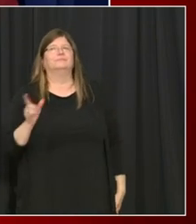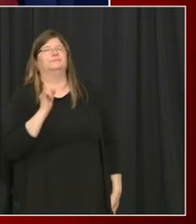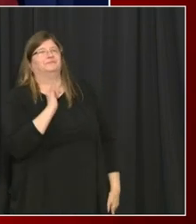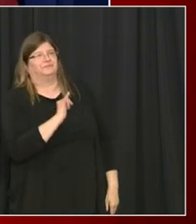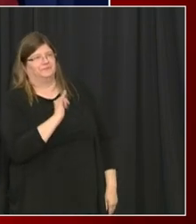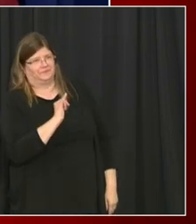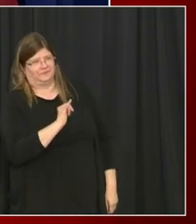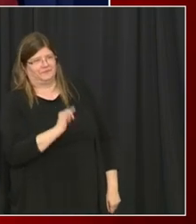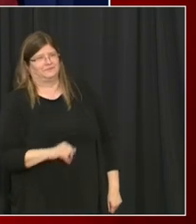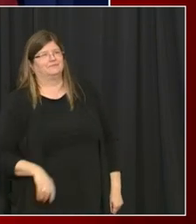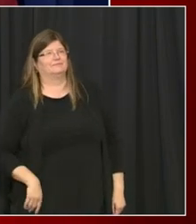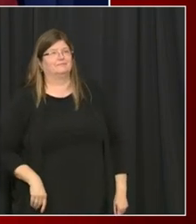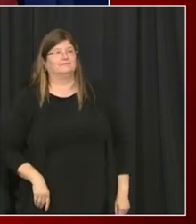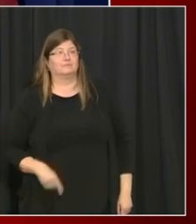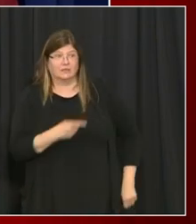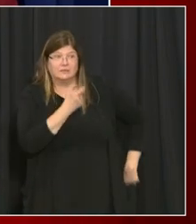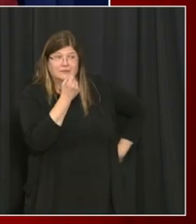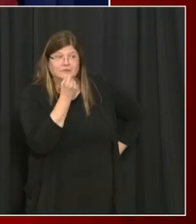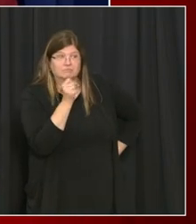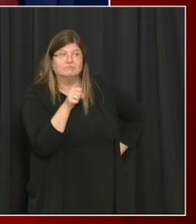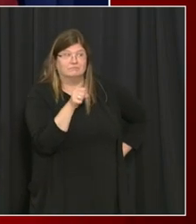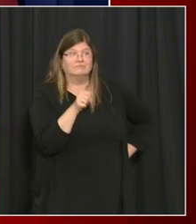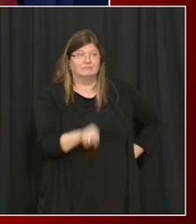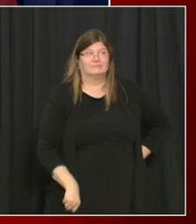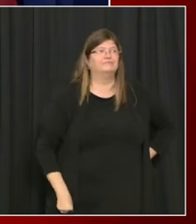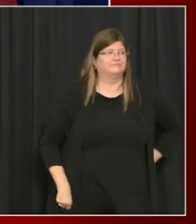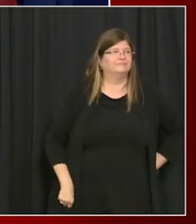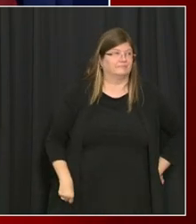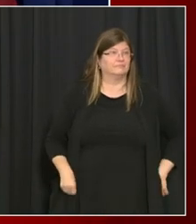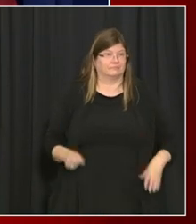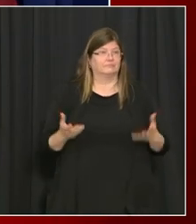Alex Coma.